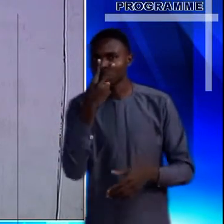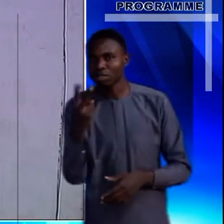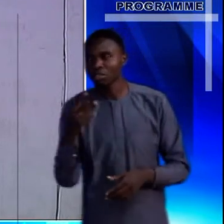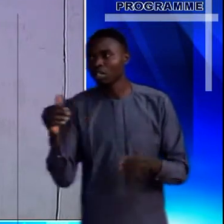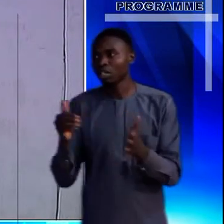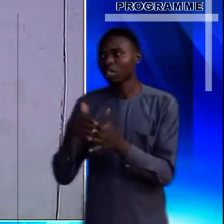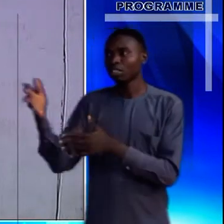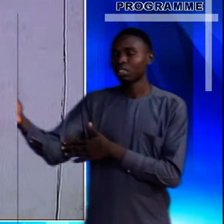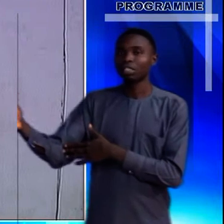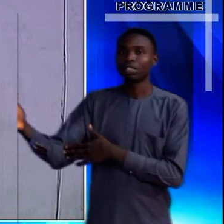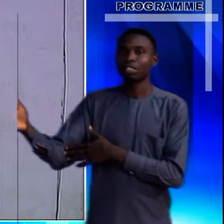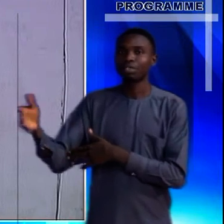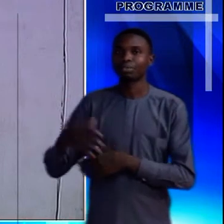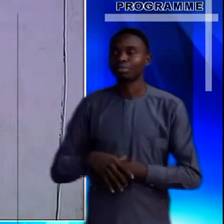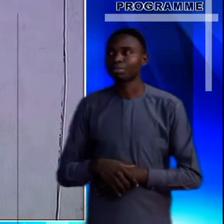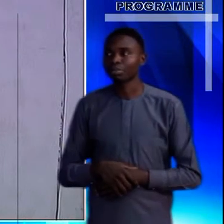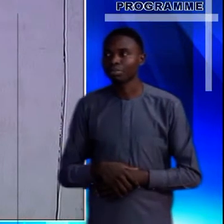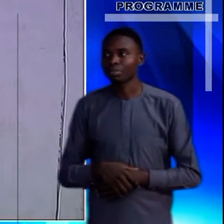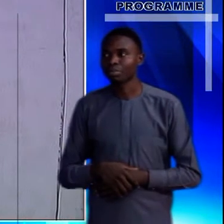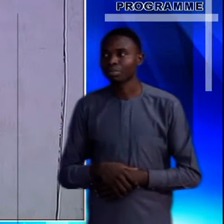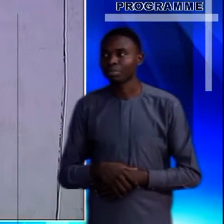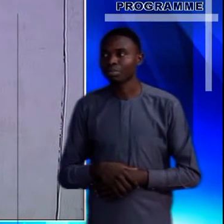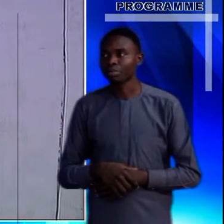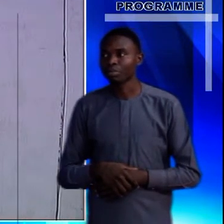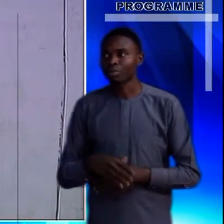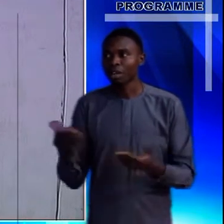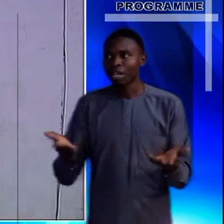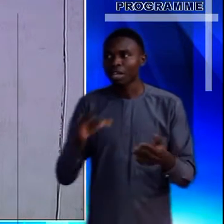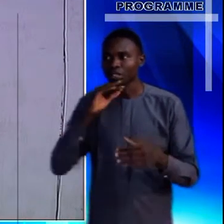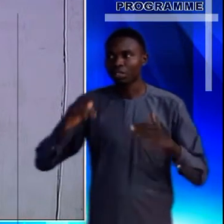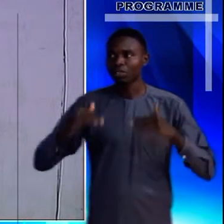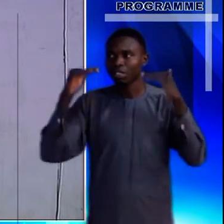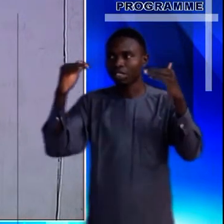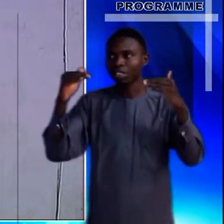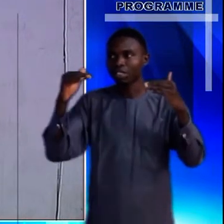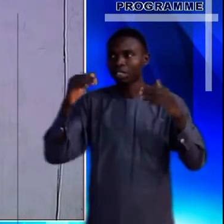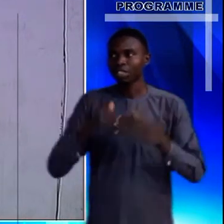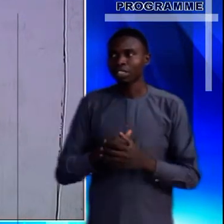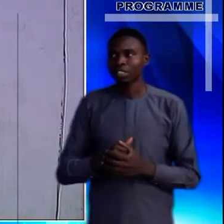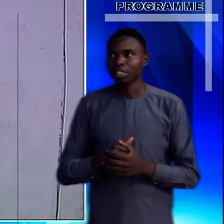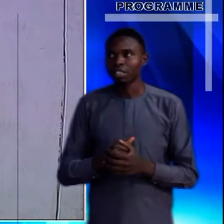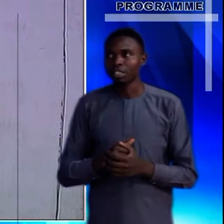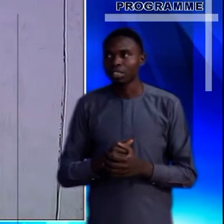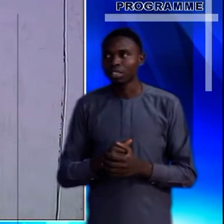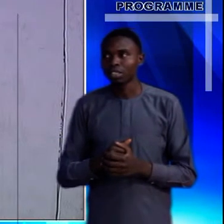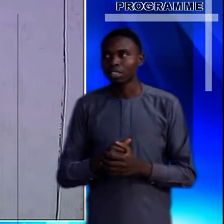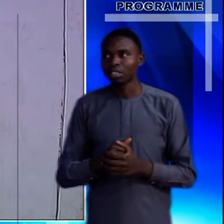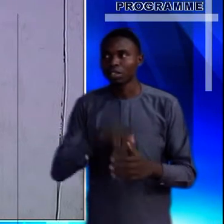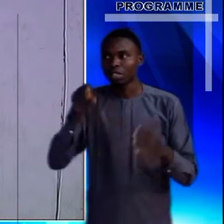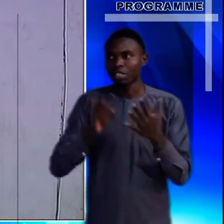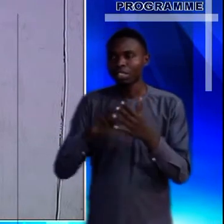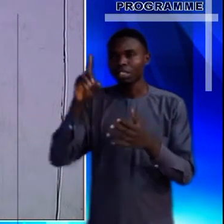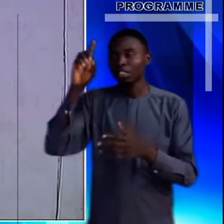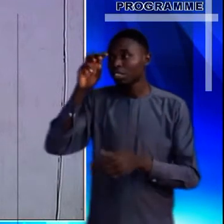that added to meters. Here is our standard. So this deci is a prefix that is added to our